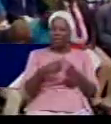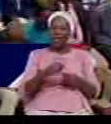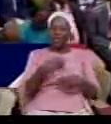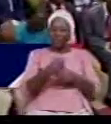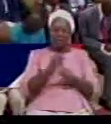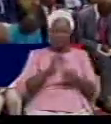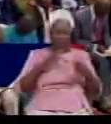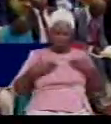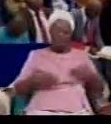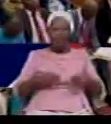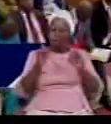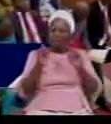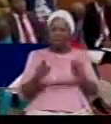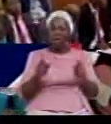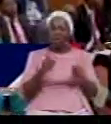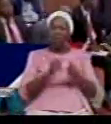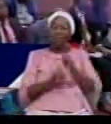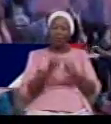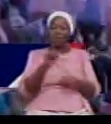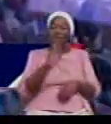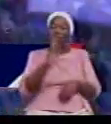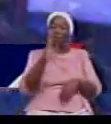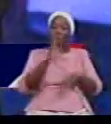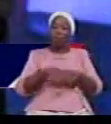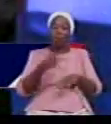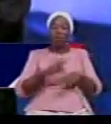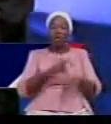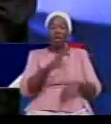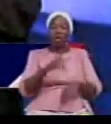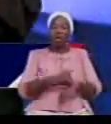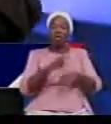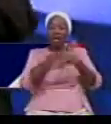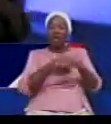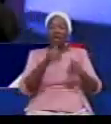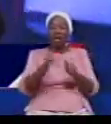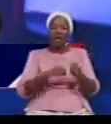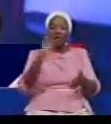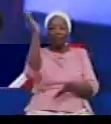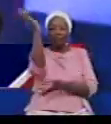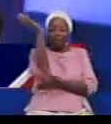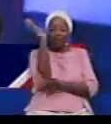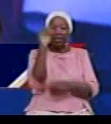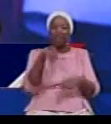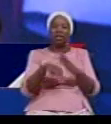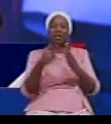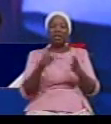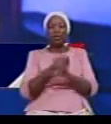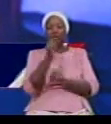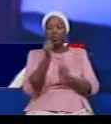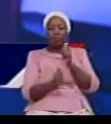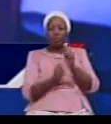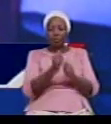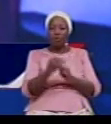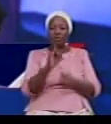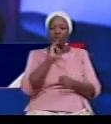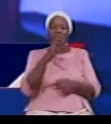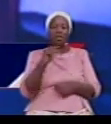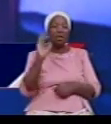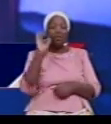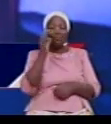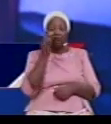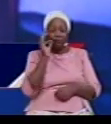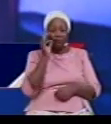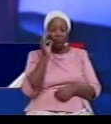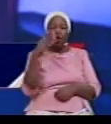the face of all the earth. And every tree in the which is the fruit of